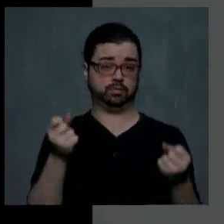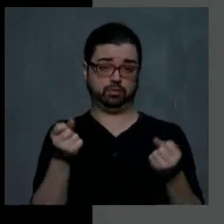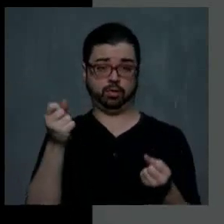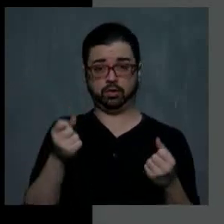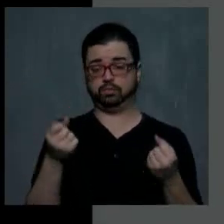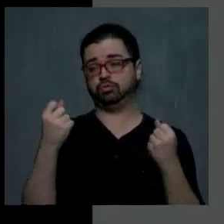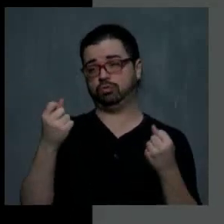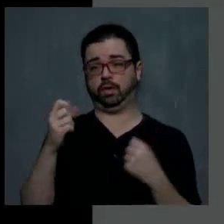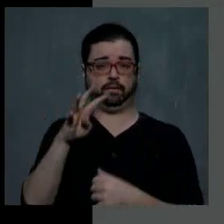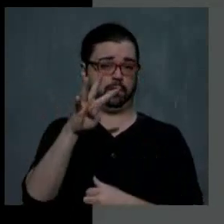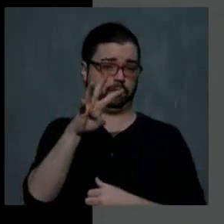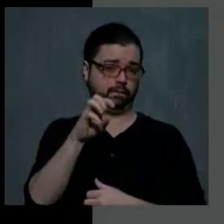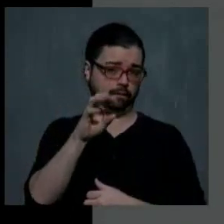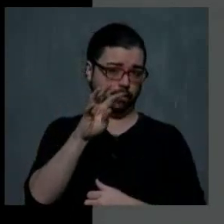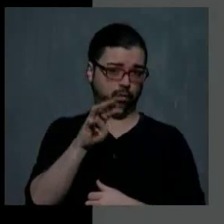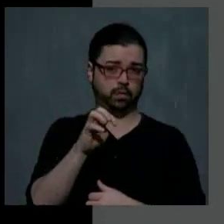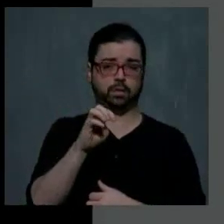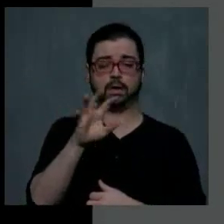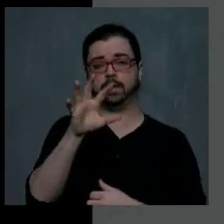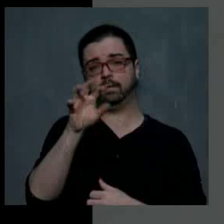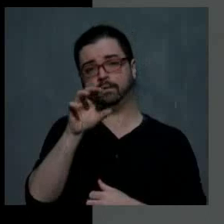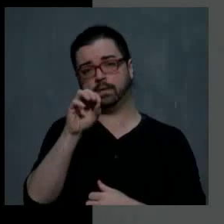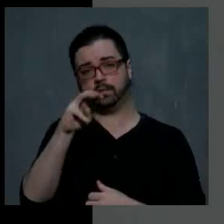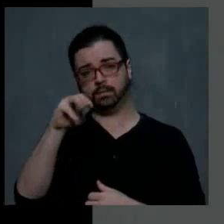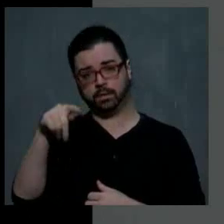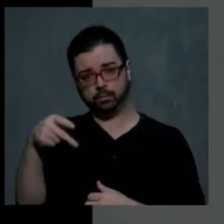and 50 miles an hour up and down the street.